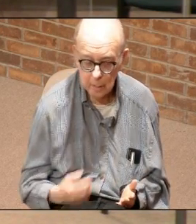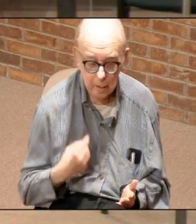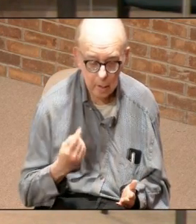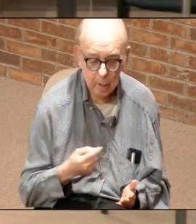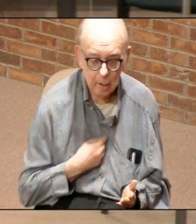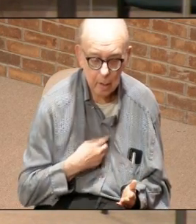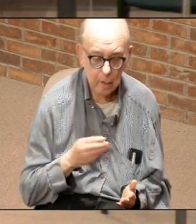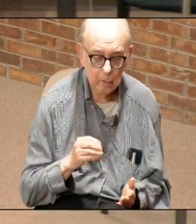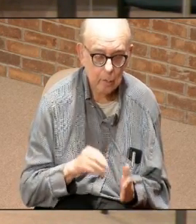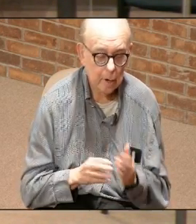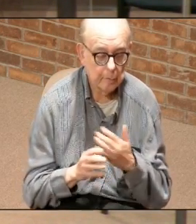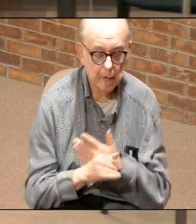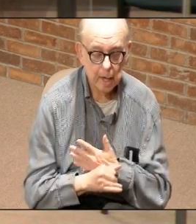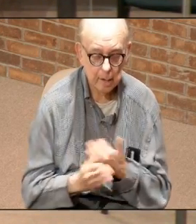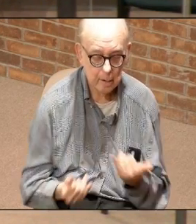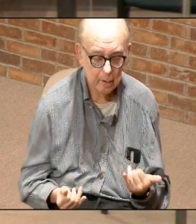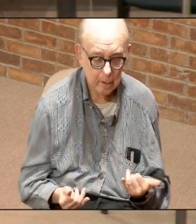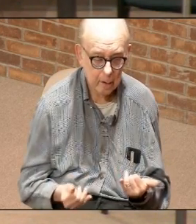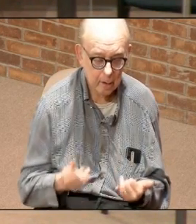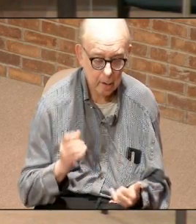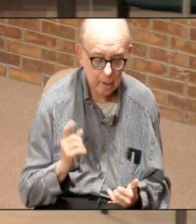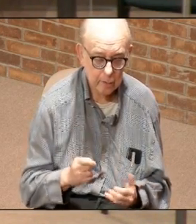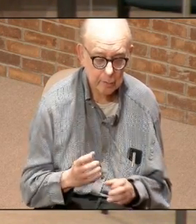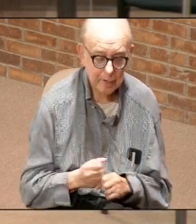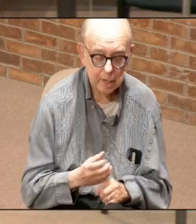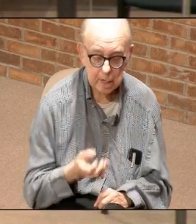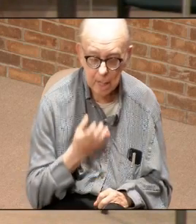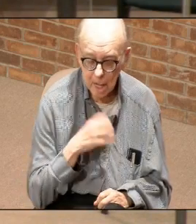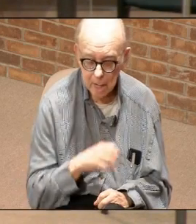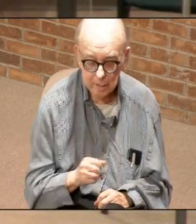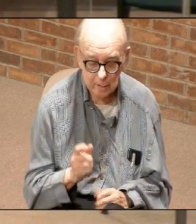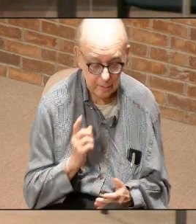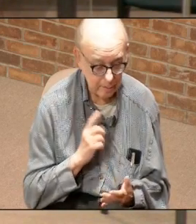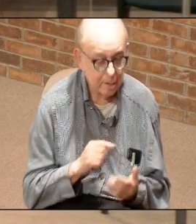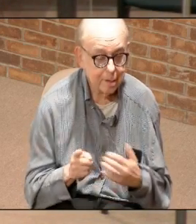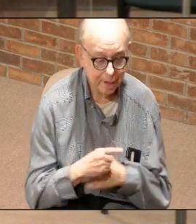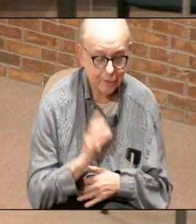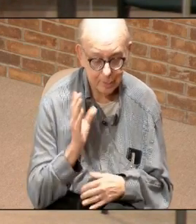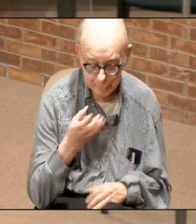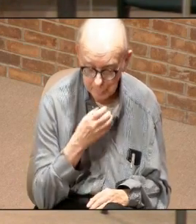We're in May, people, and it should be getting hot. Next week it will.